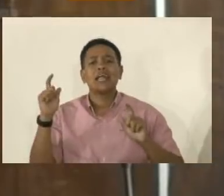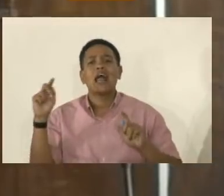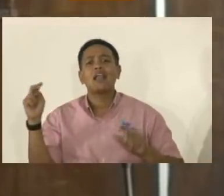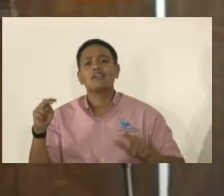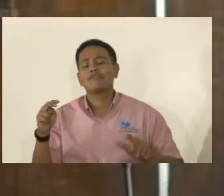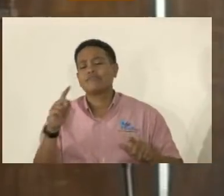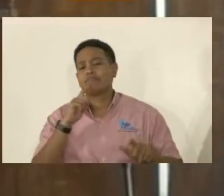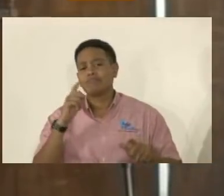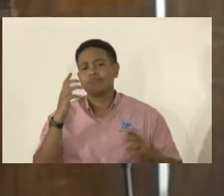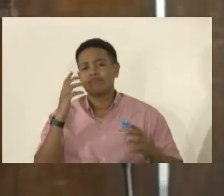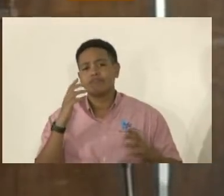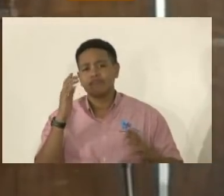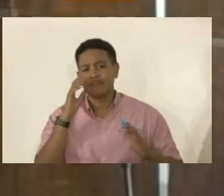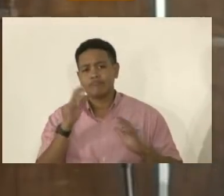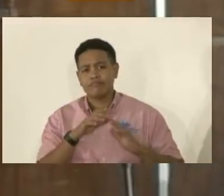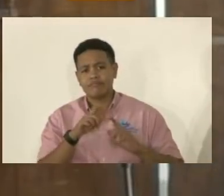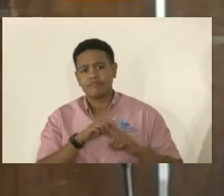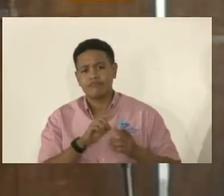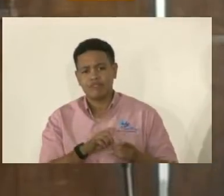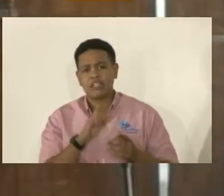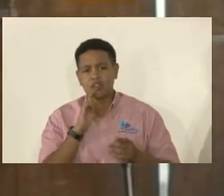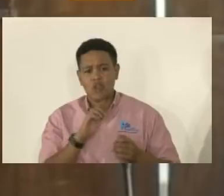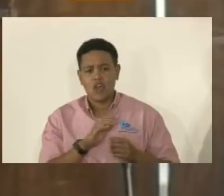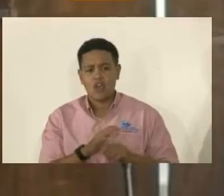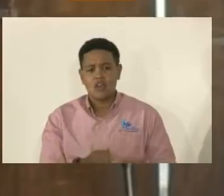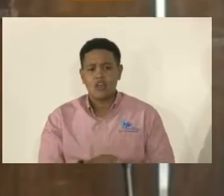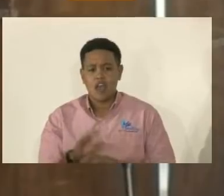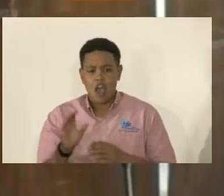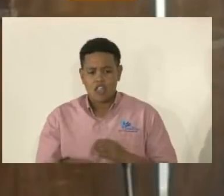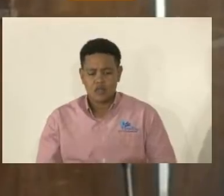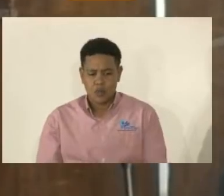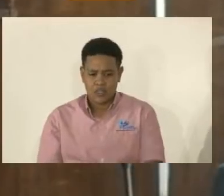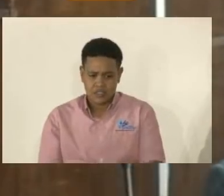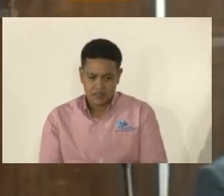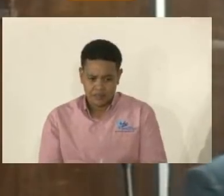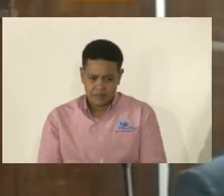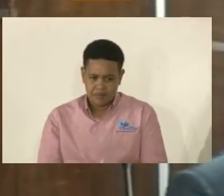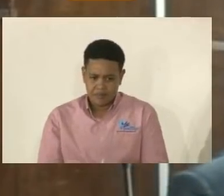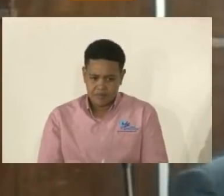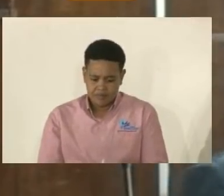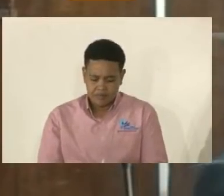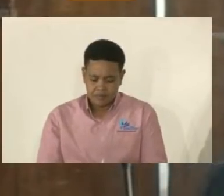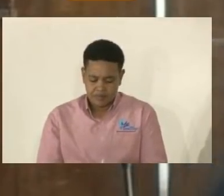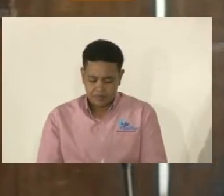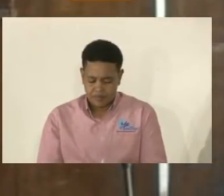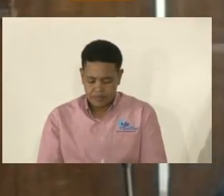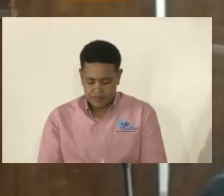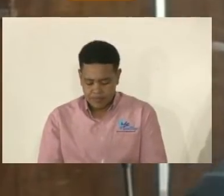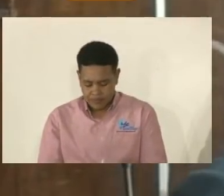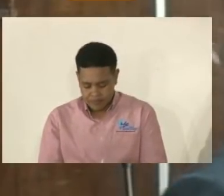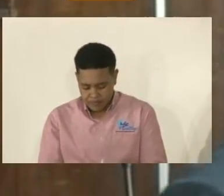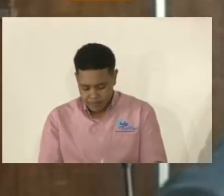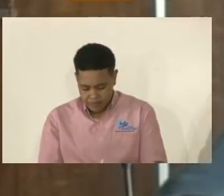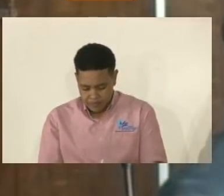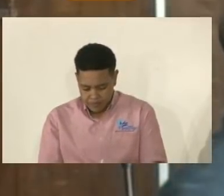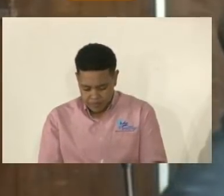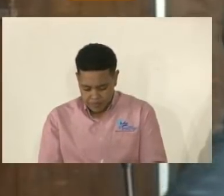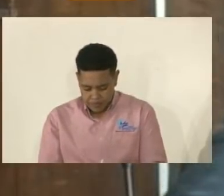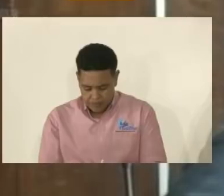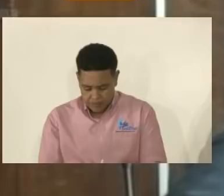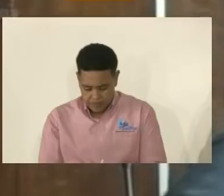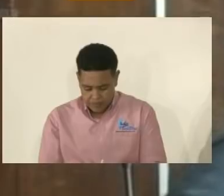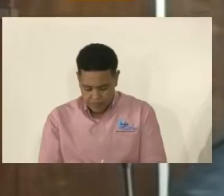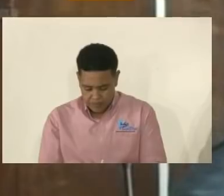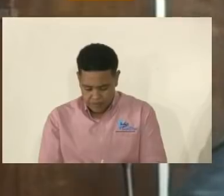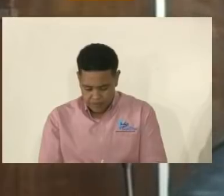picture of the consequences. Now, what is interesting, Mr. President, if you can see that